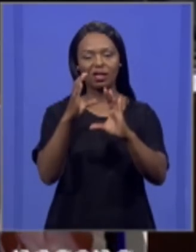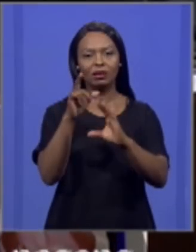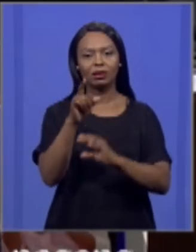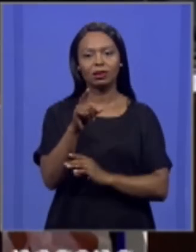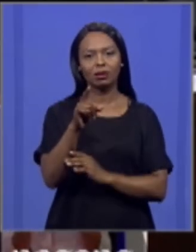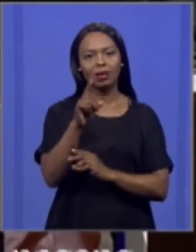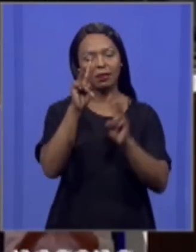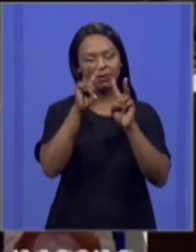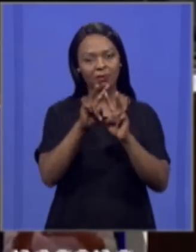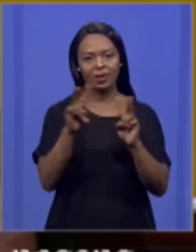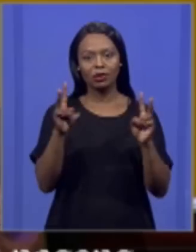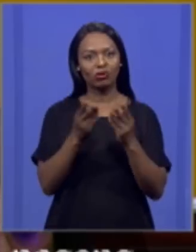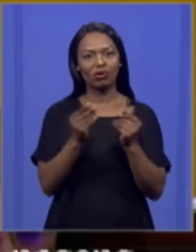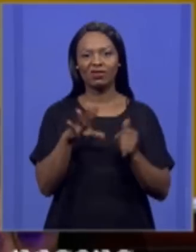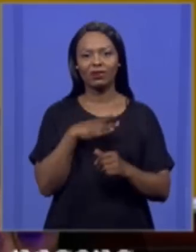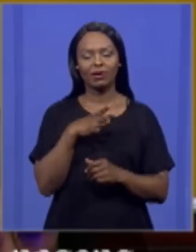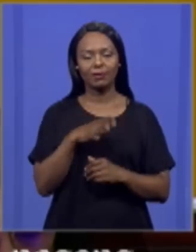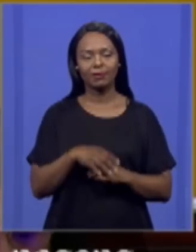wanting a peaceful solution.